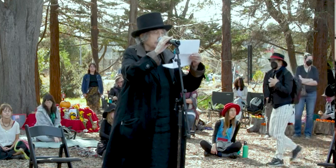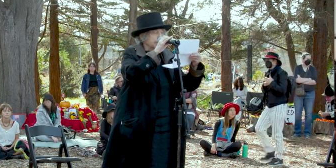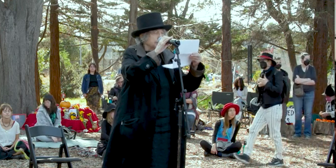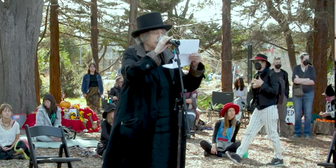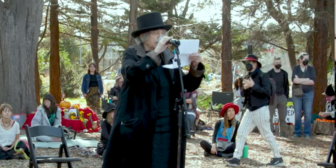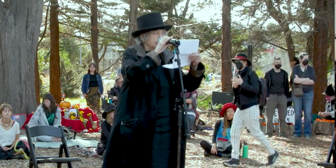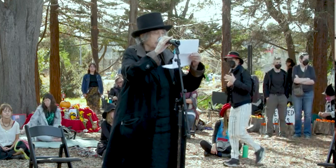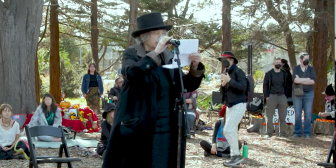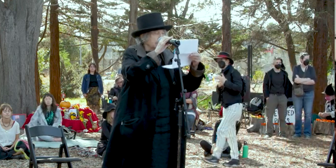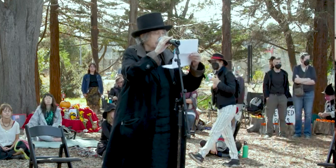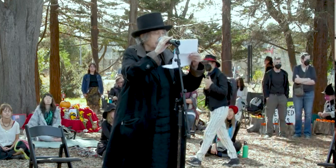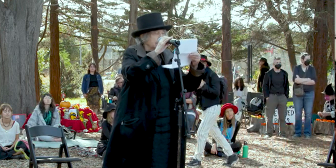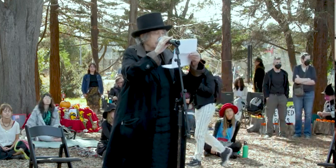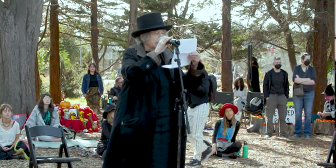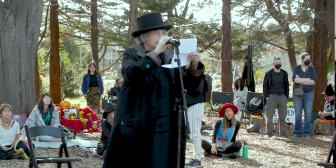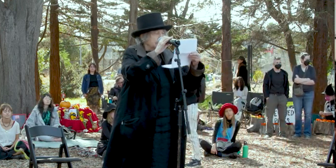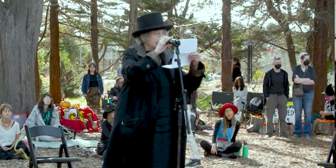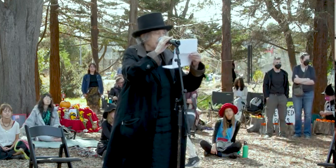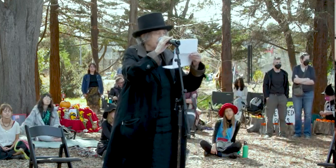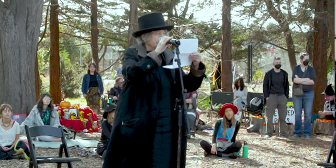Francisca Nadal